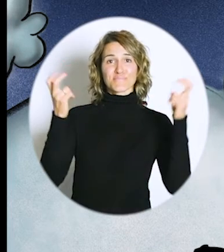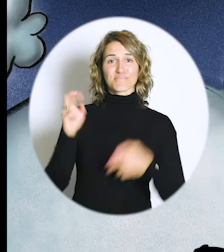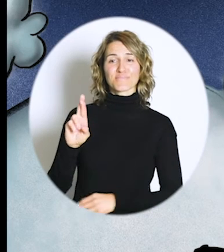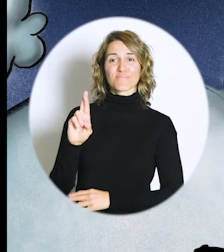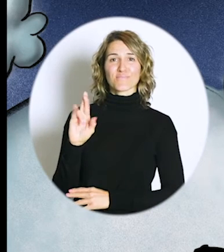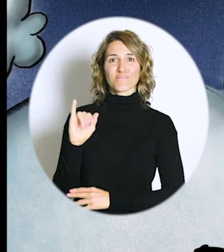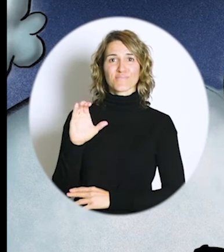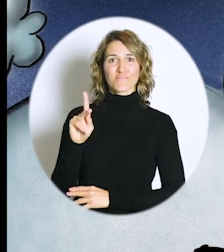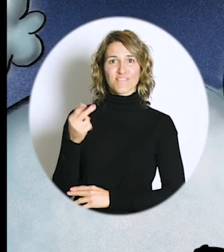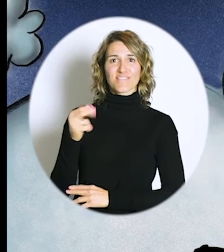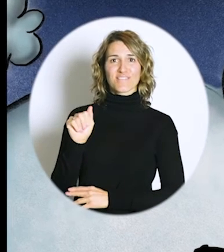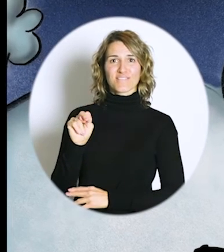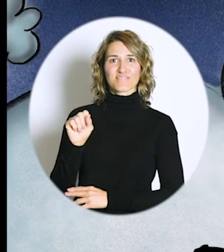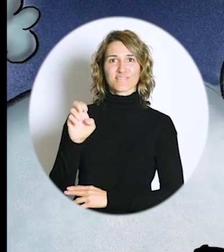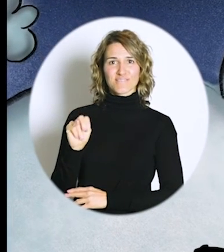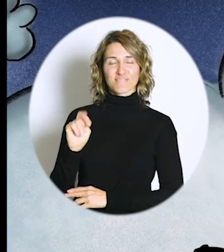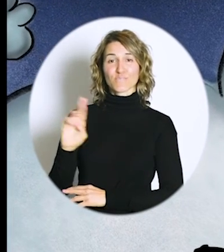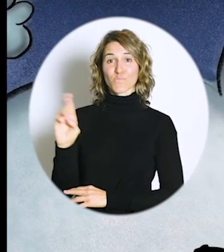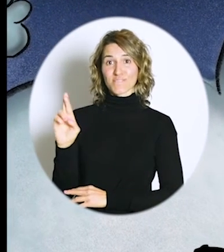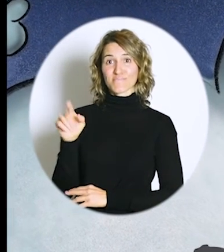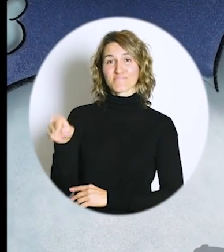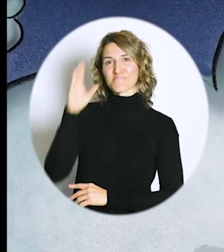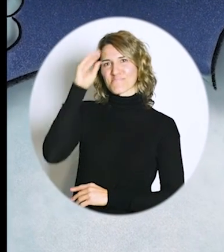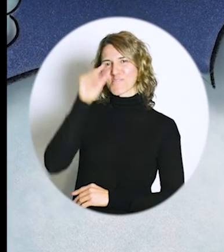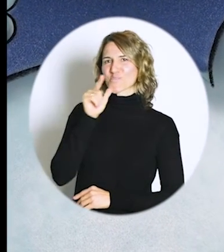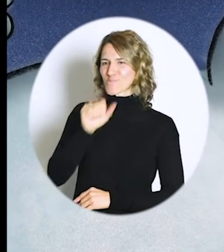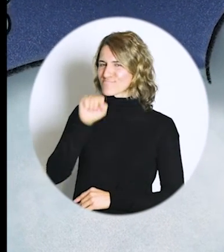Rick Hansen, The Boy Who Loved To Move